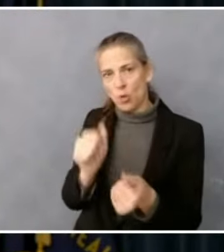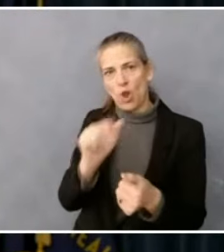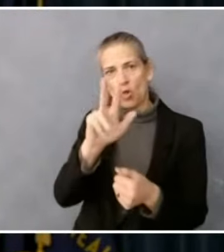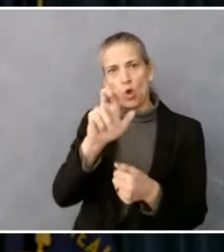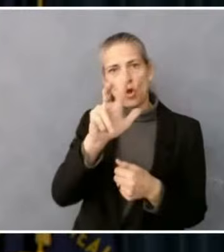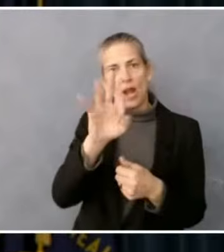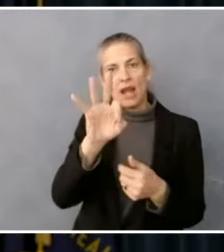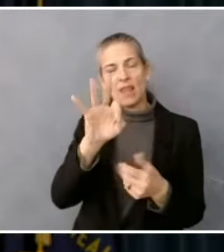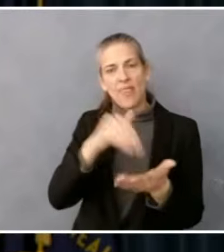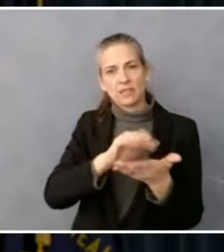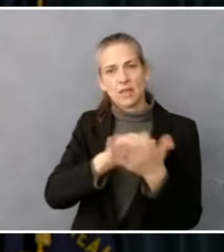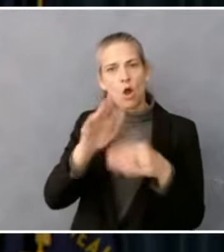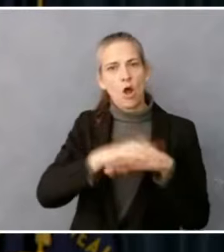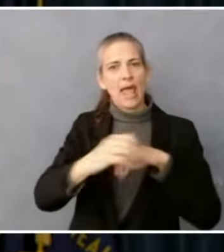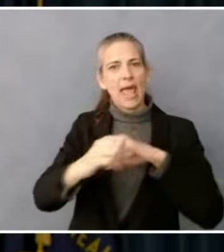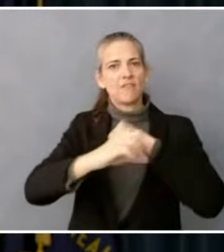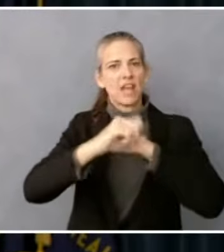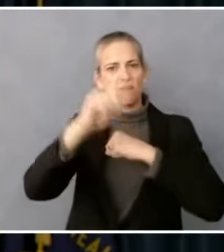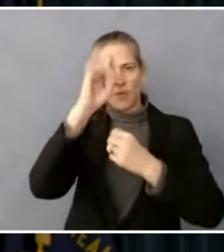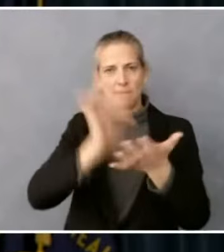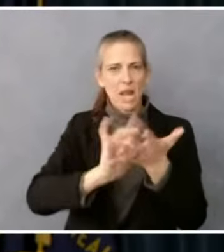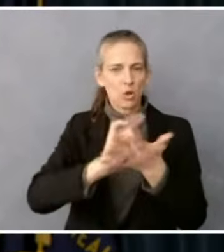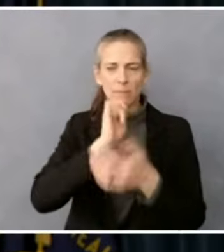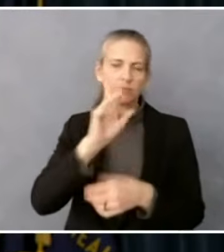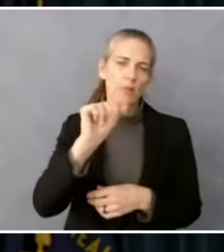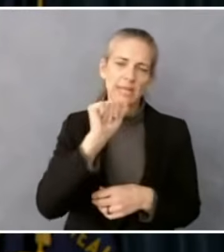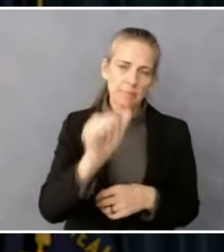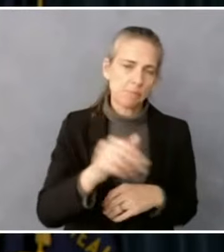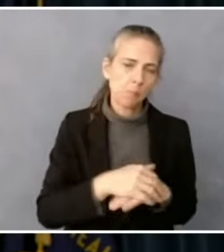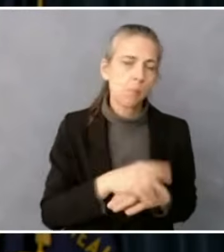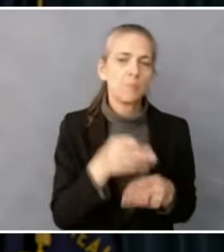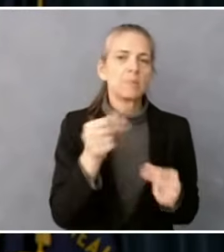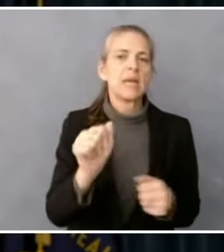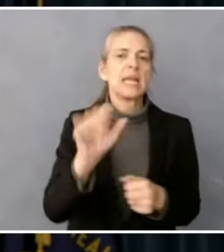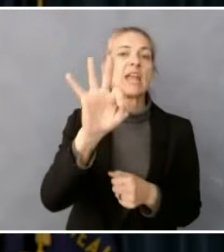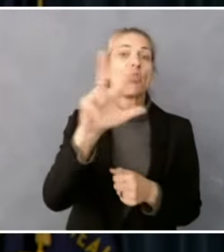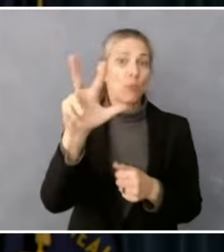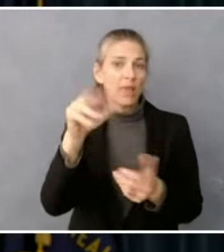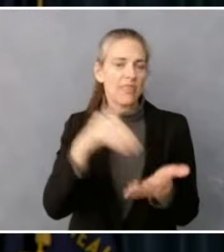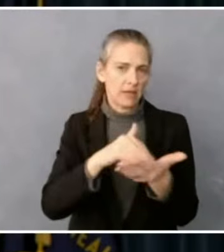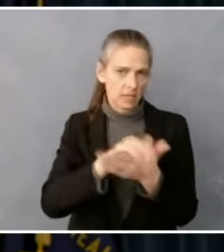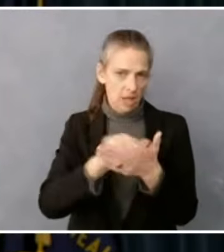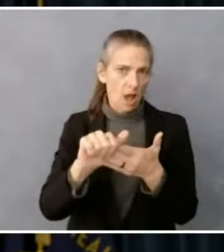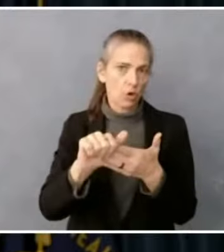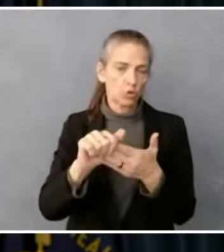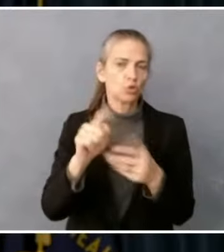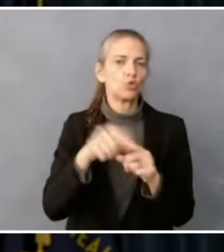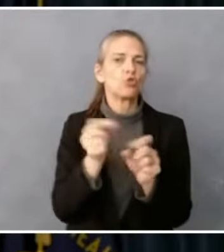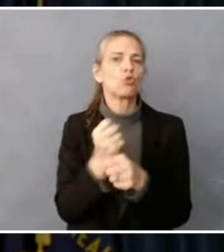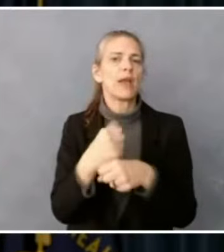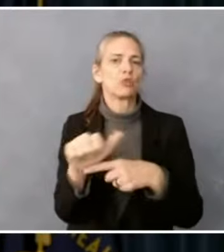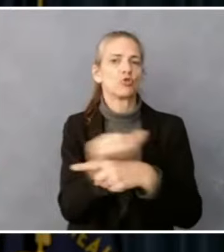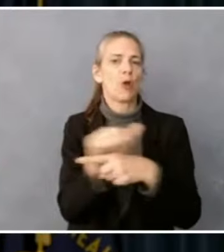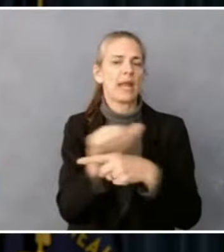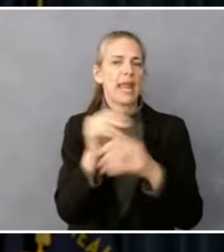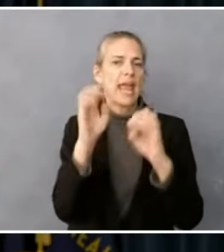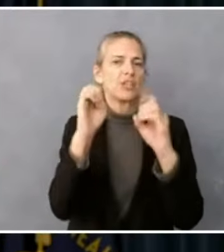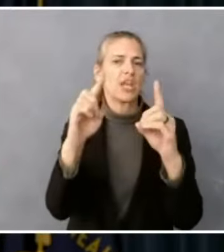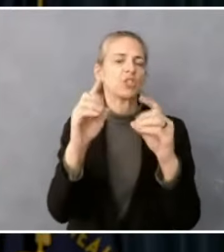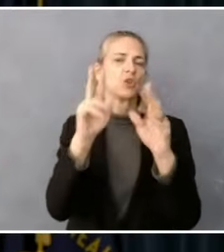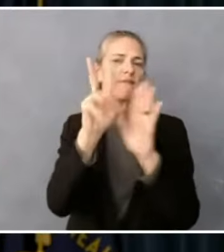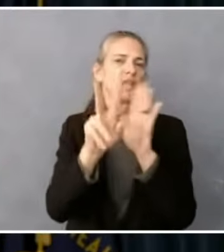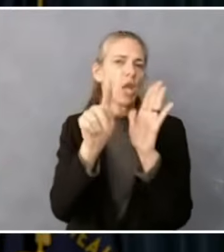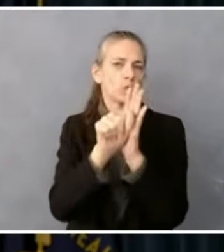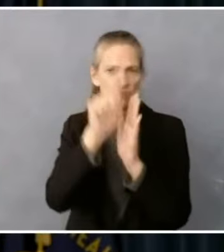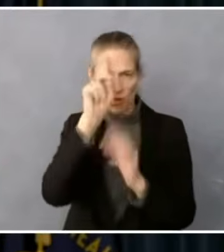on advertising for medical cannabis. They didn't. They spent $93,000 to create training and educational videos for the